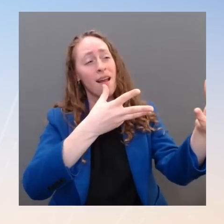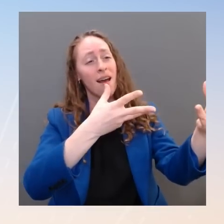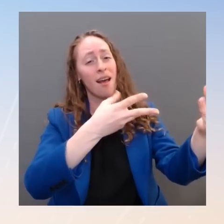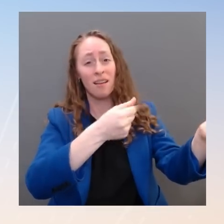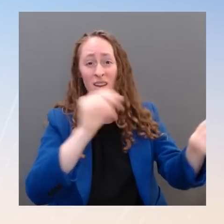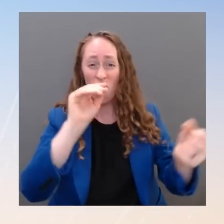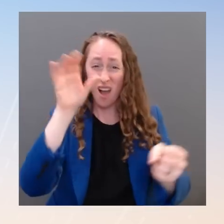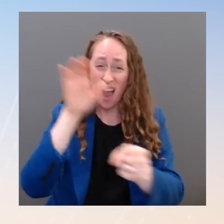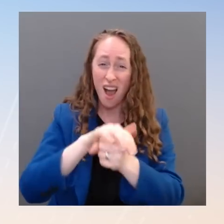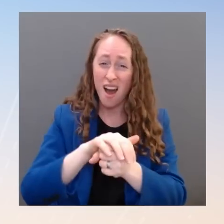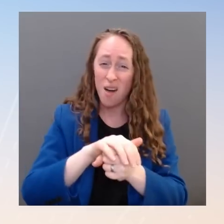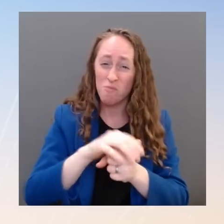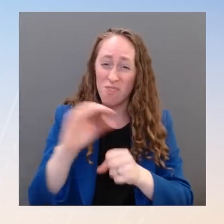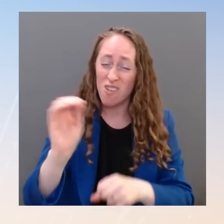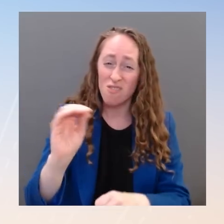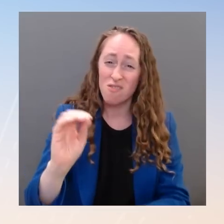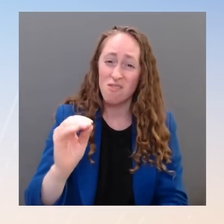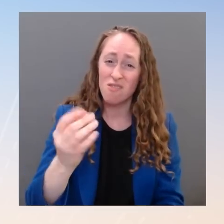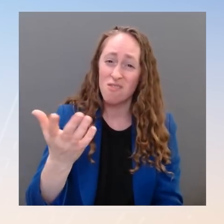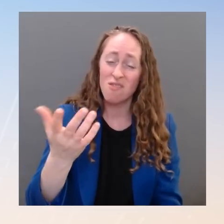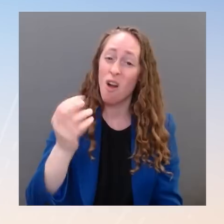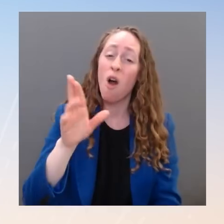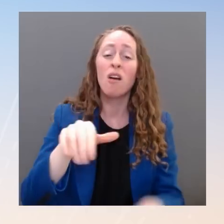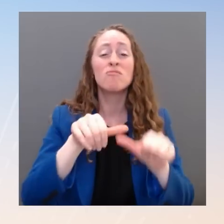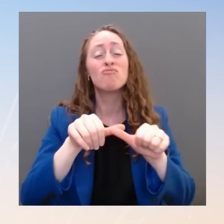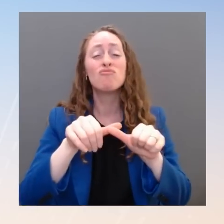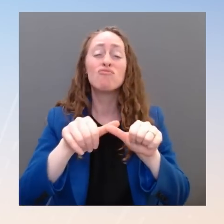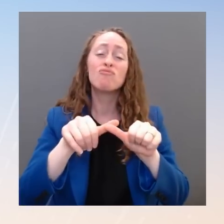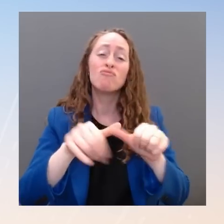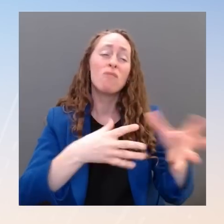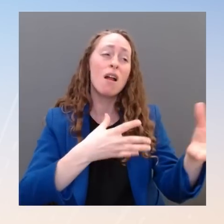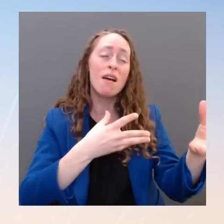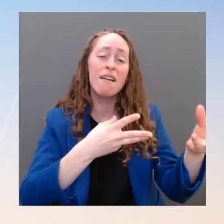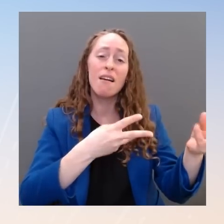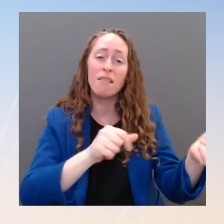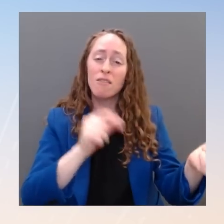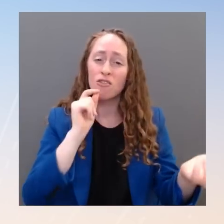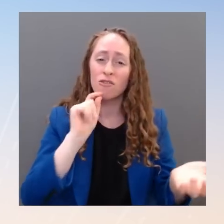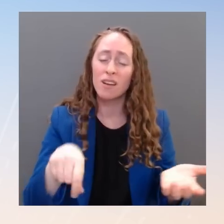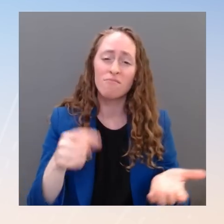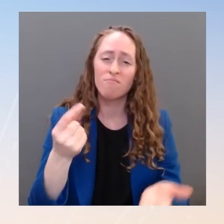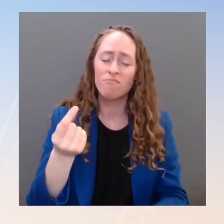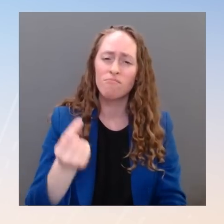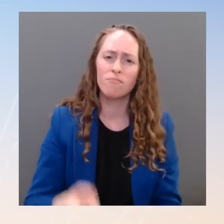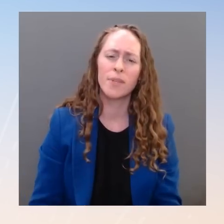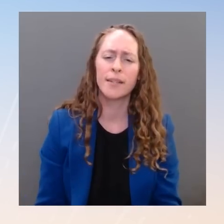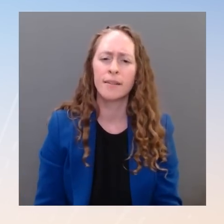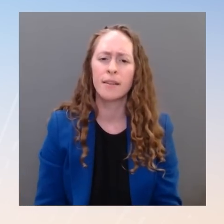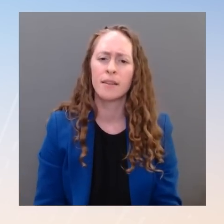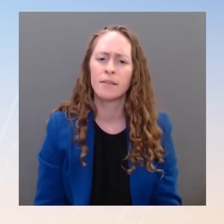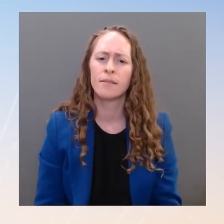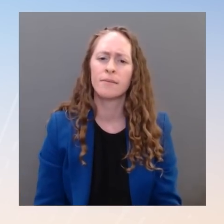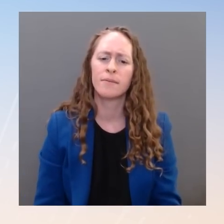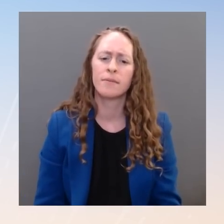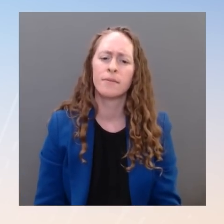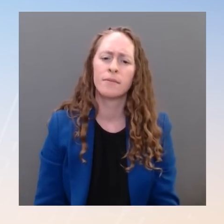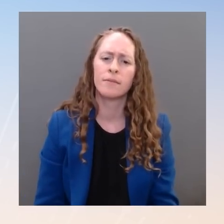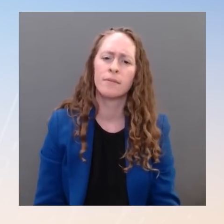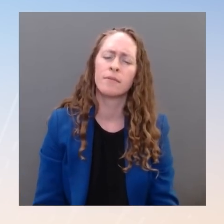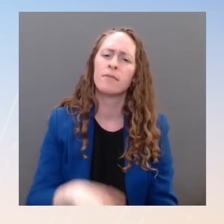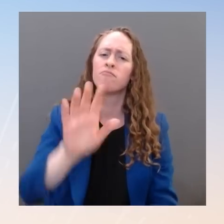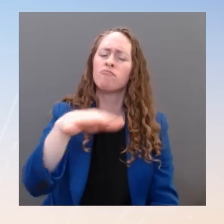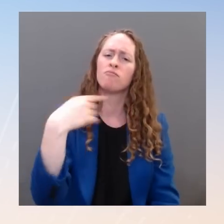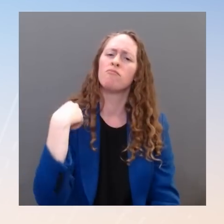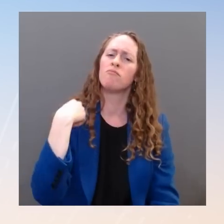as long as it needs, for how much money it needs? Well, I think we did this 5-month request because we wanted to be able to do longer